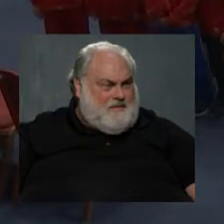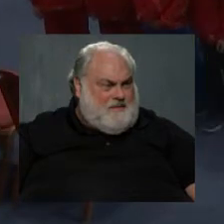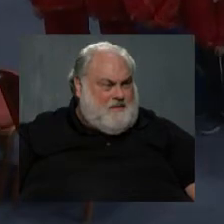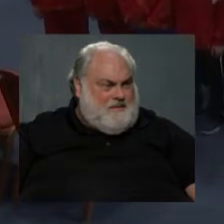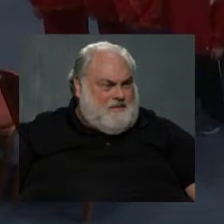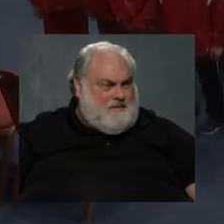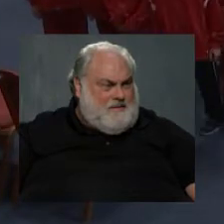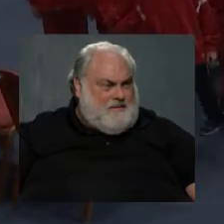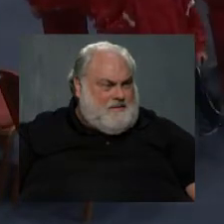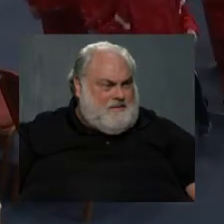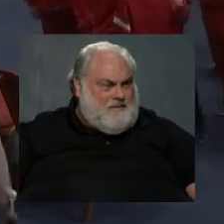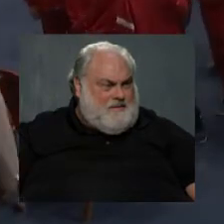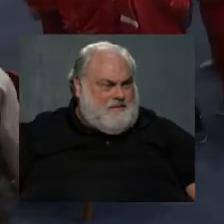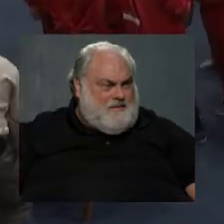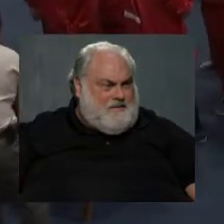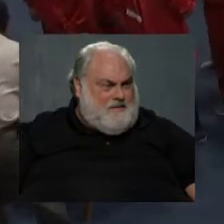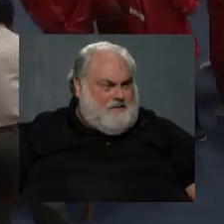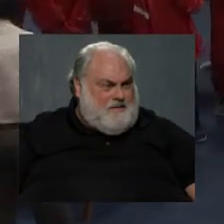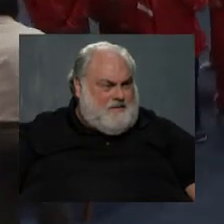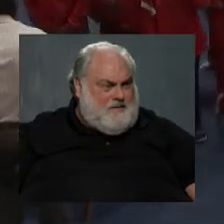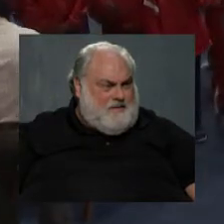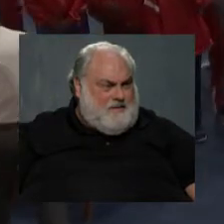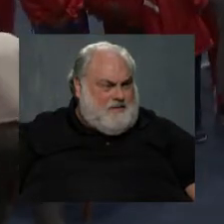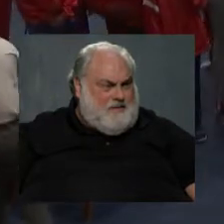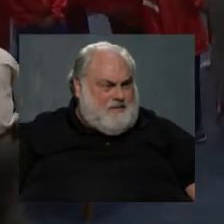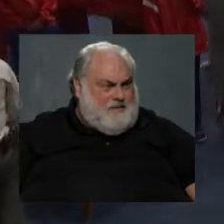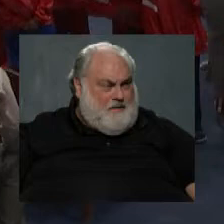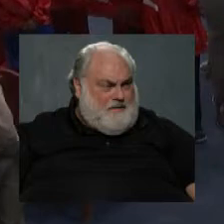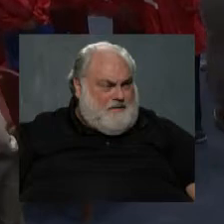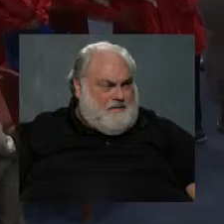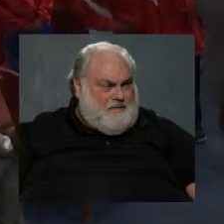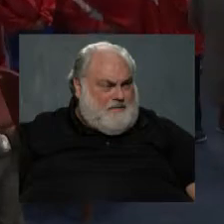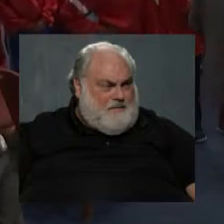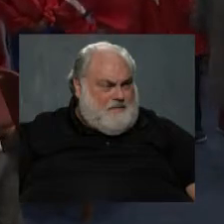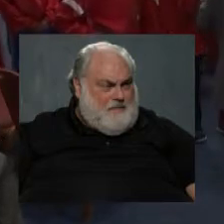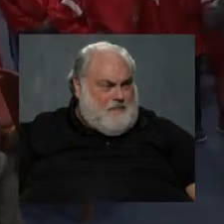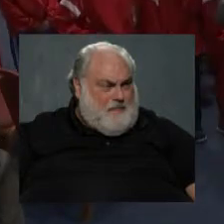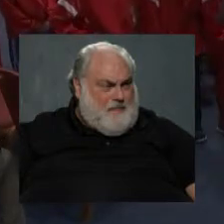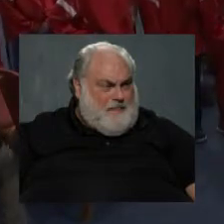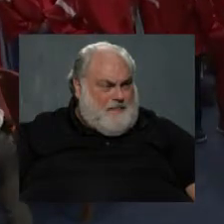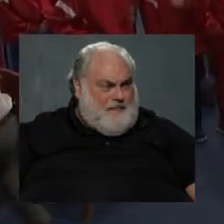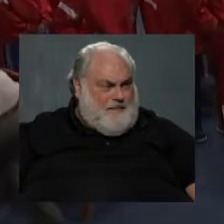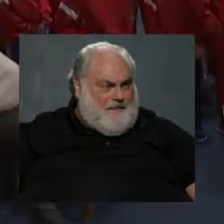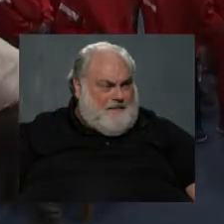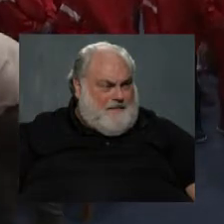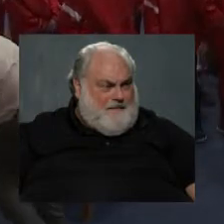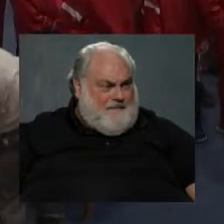And here's the mic. And if you all would introduce yourselves and the coach.